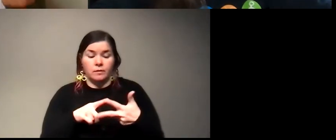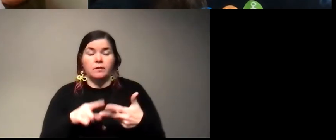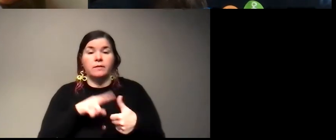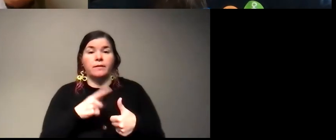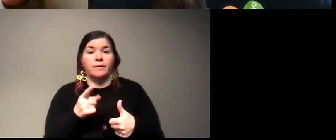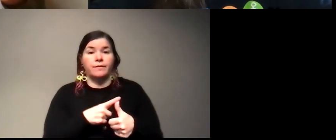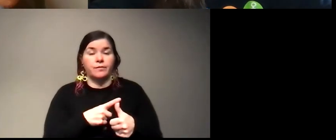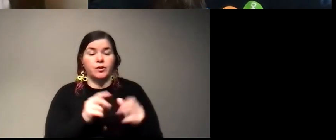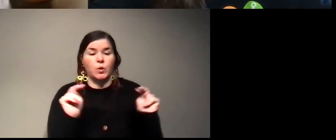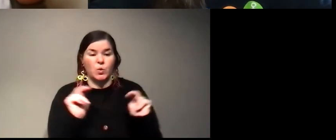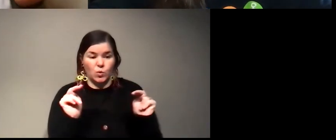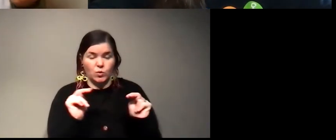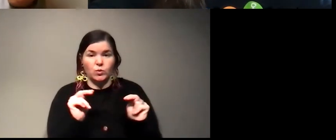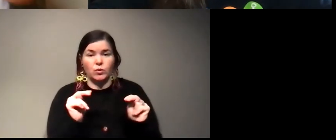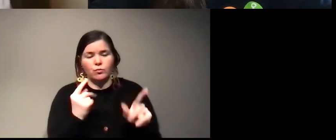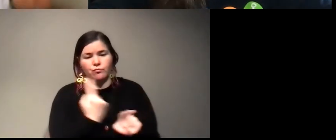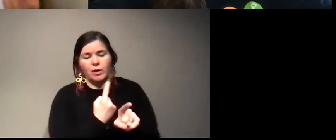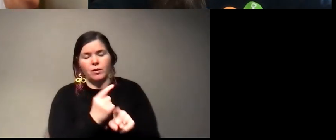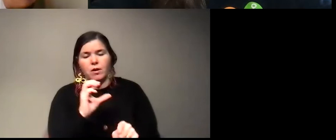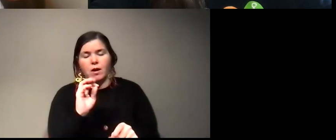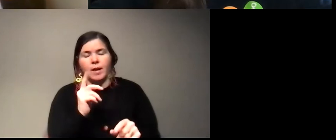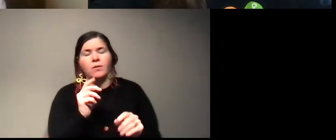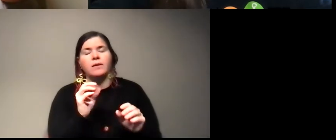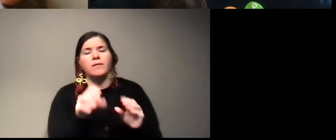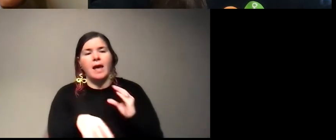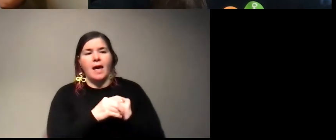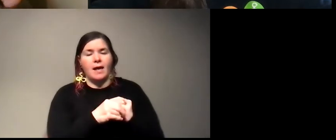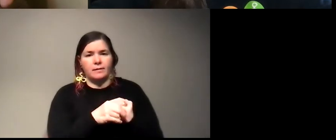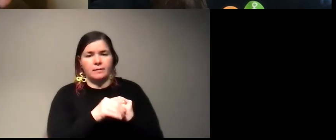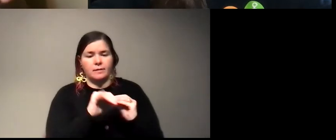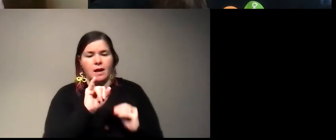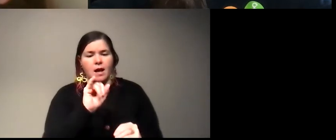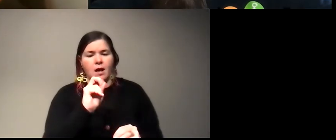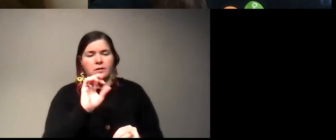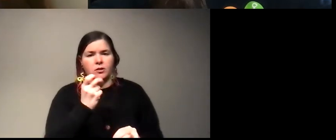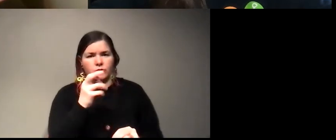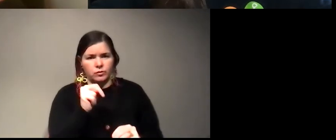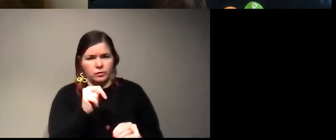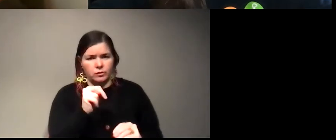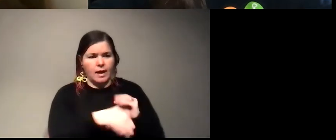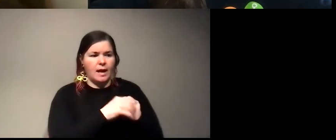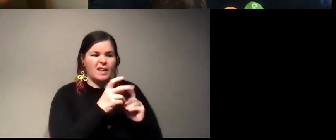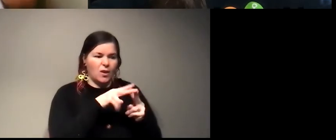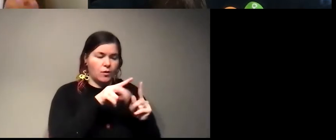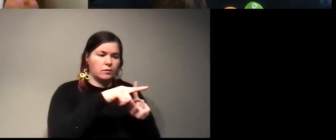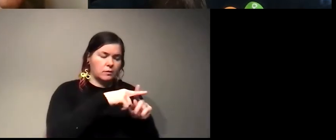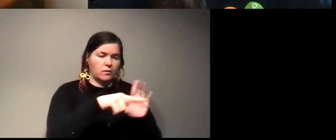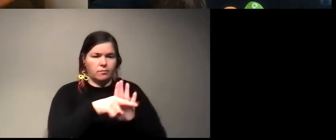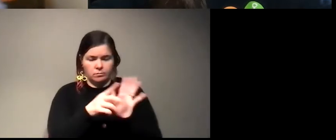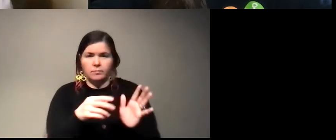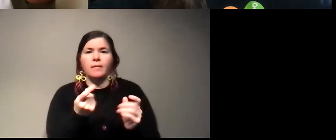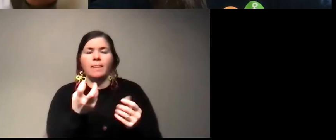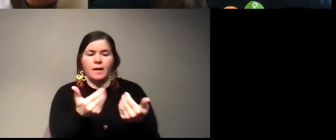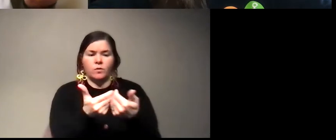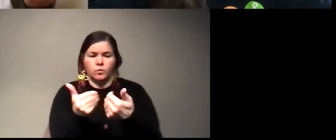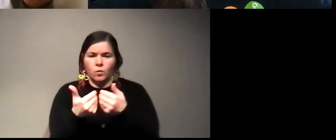your neutral compounds or your regular compounds a charge. So that's the ionization step. Then after that, you have to sort them out.